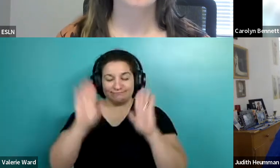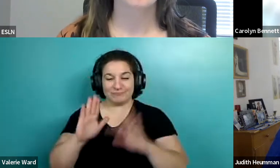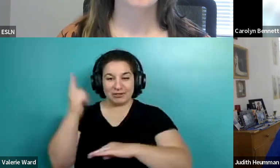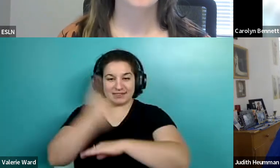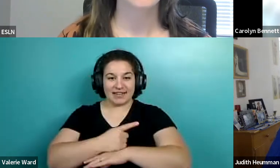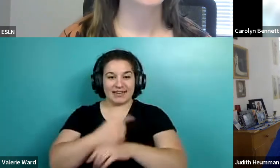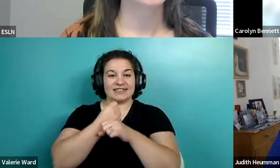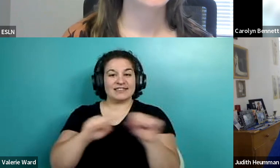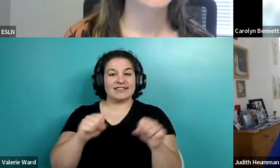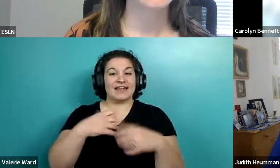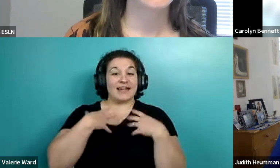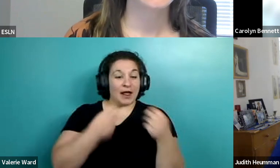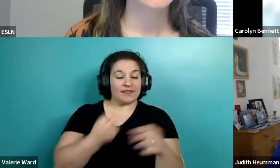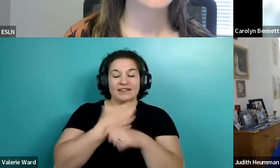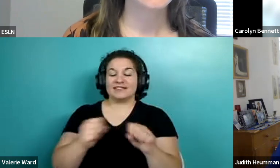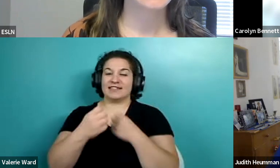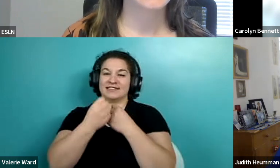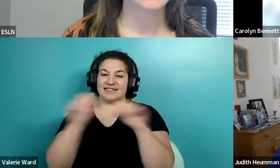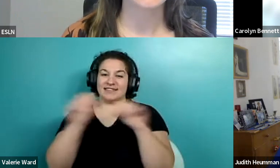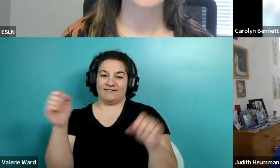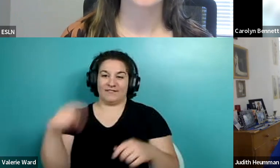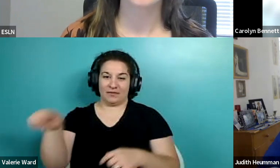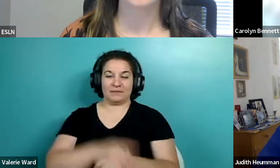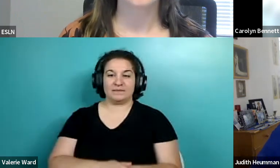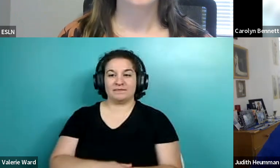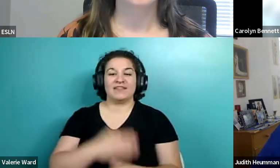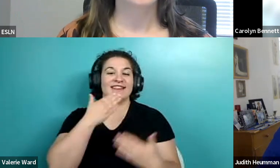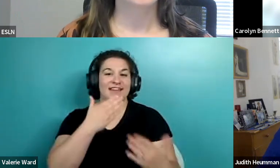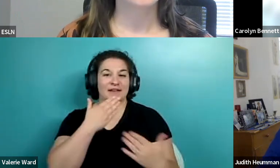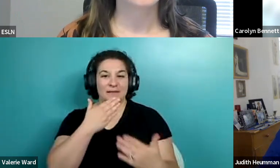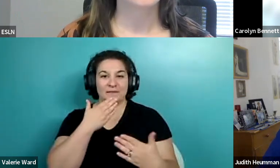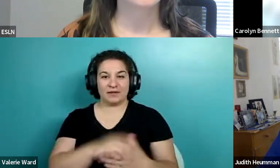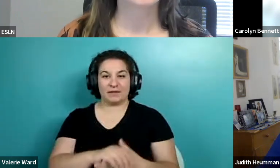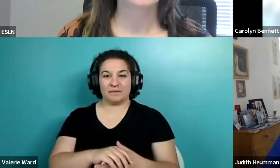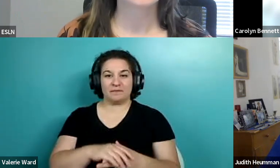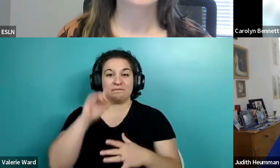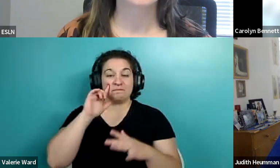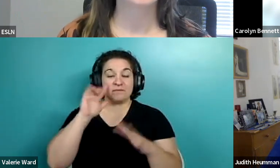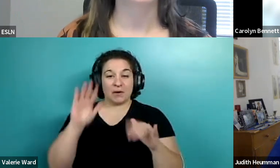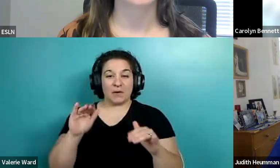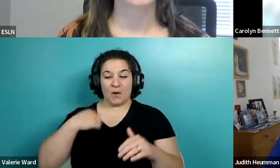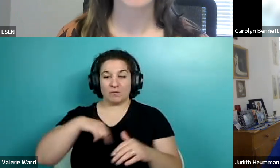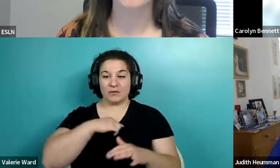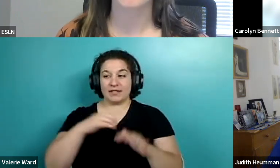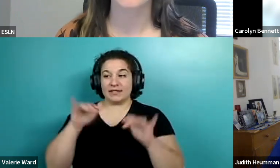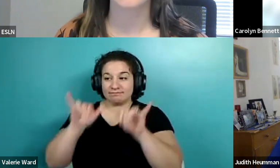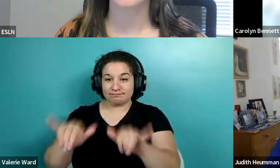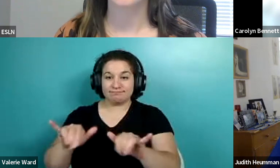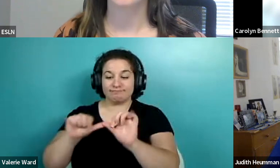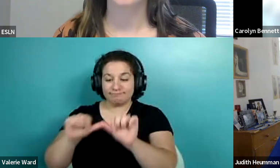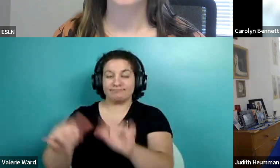there. Thank you. Thank you. Hope we can stay in touch. Definitely. Yes,